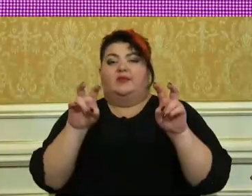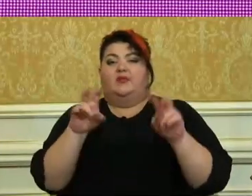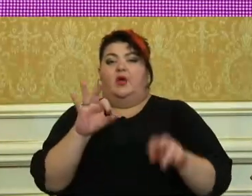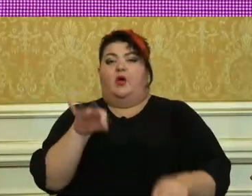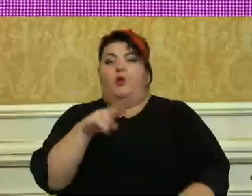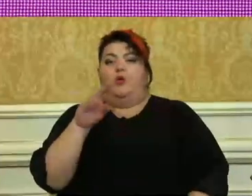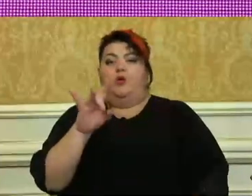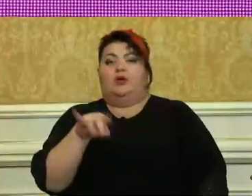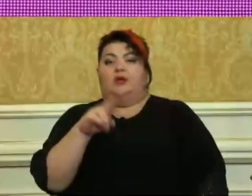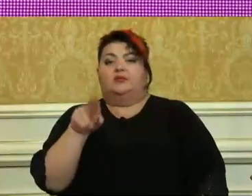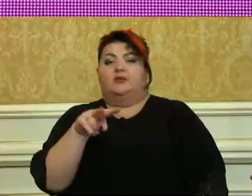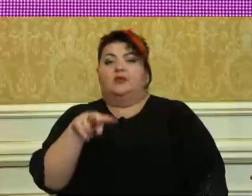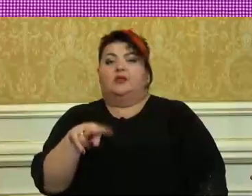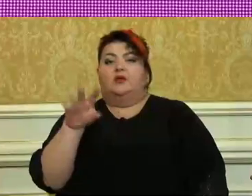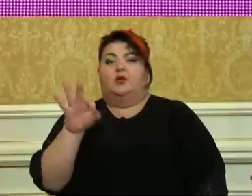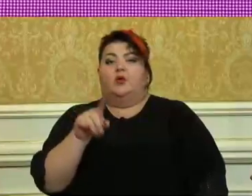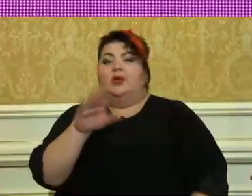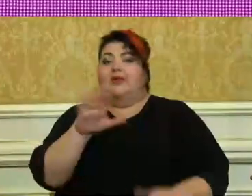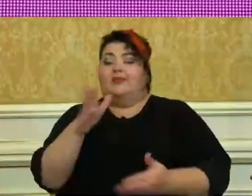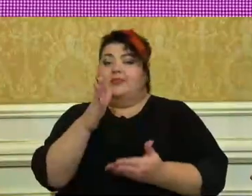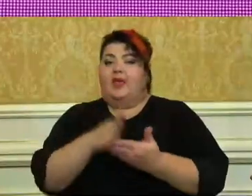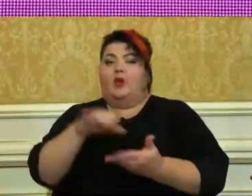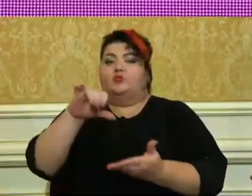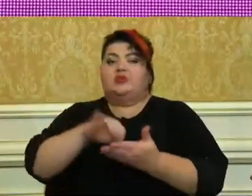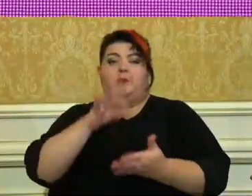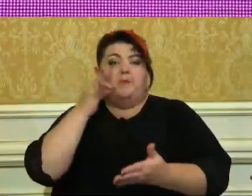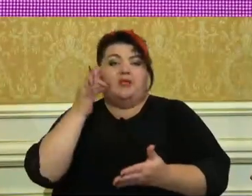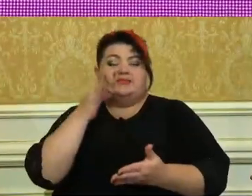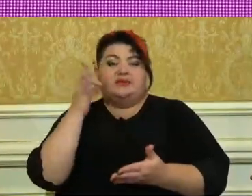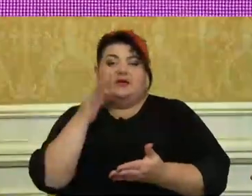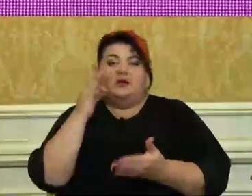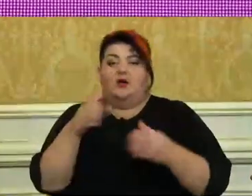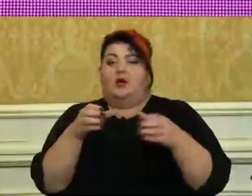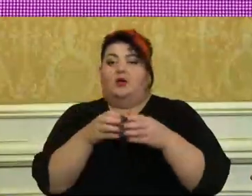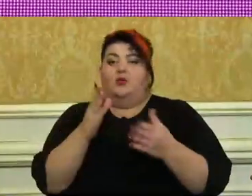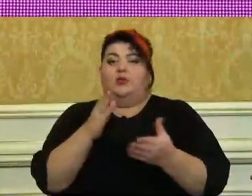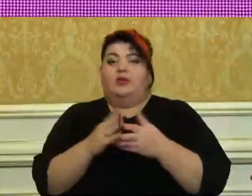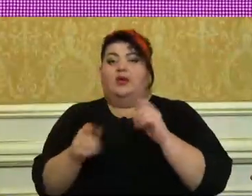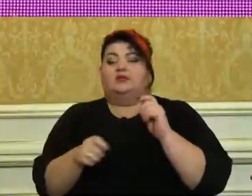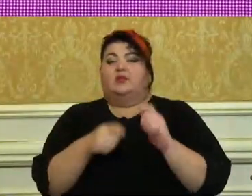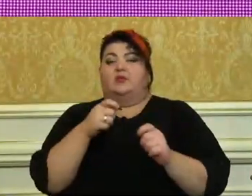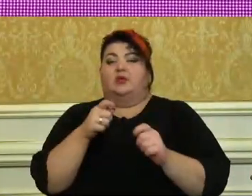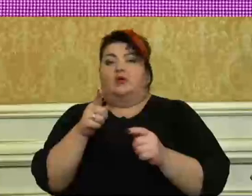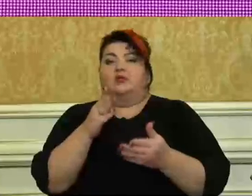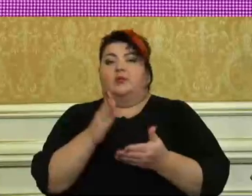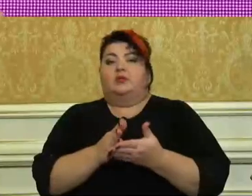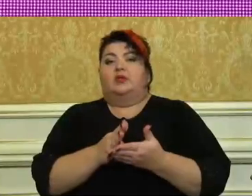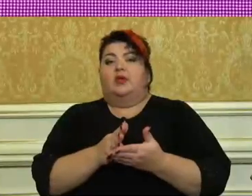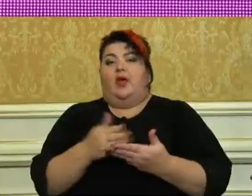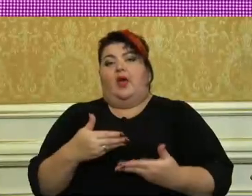guerrilla, who are not the participants of Minsk group, but they are invited, you know